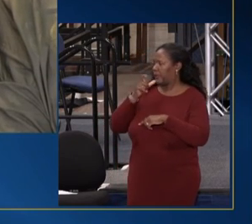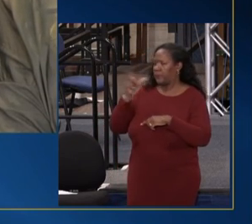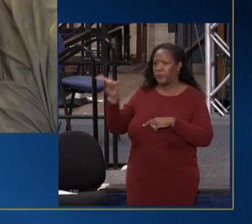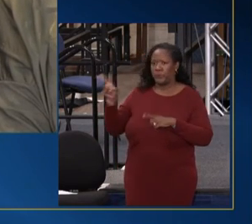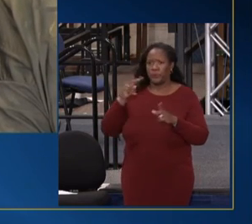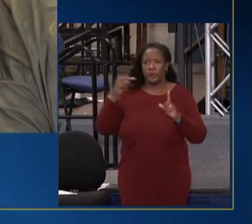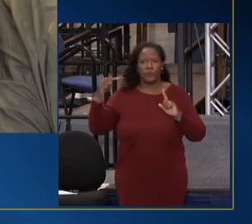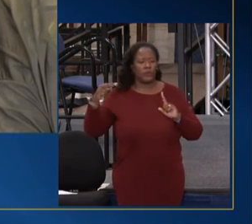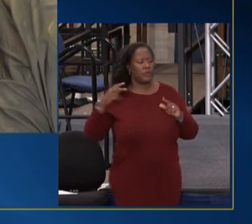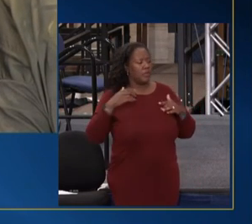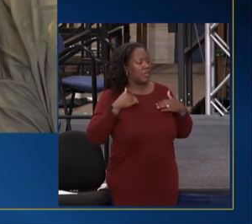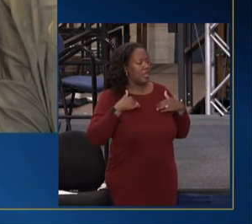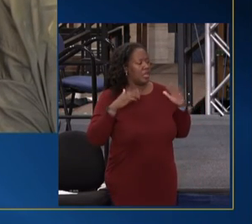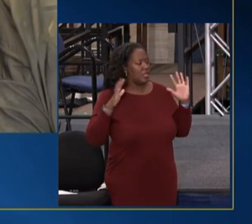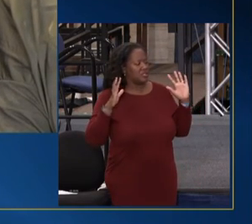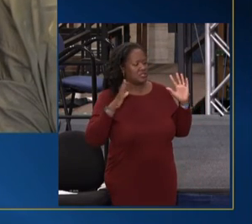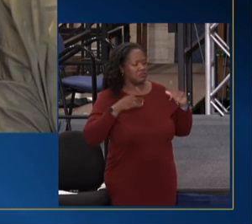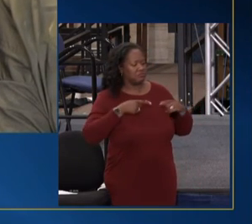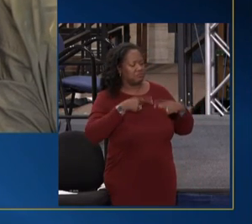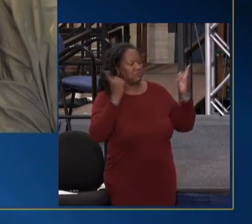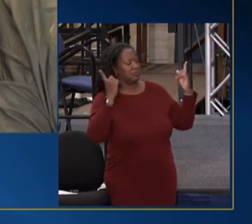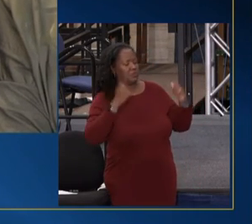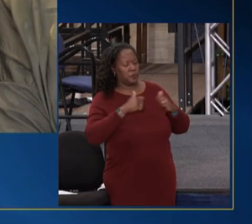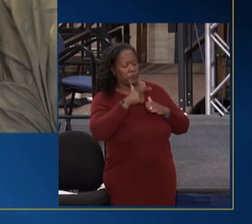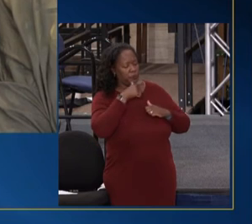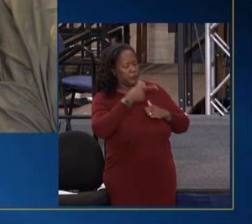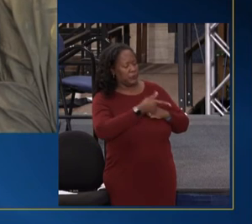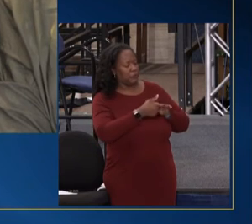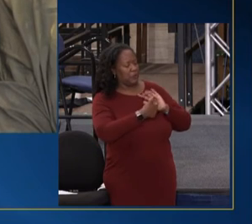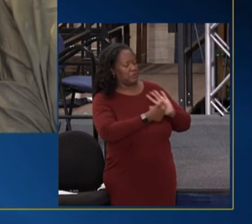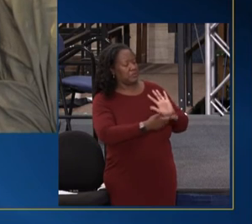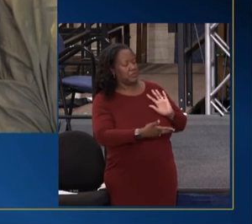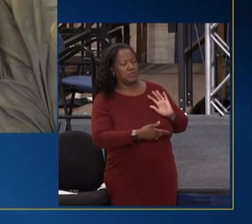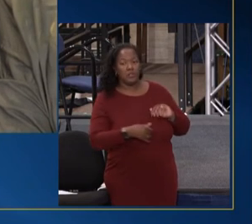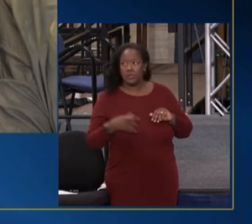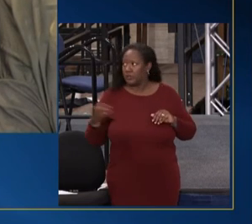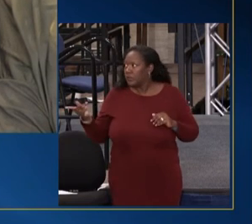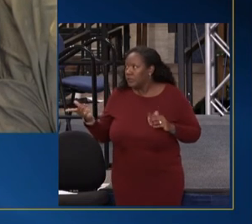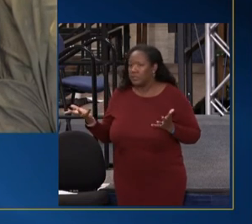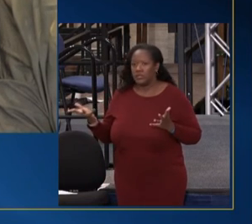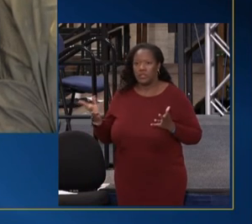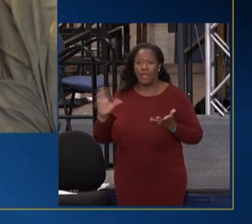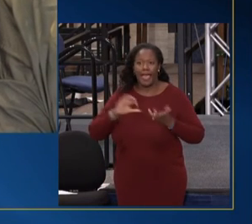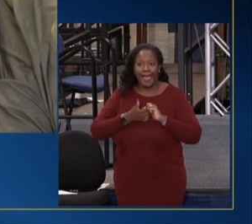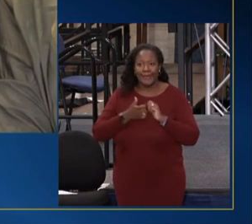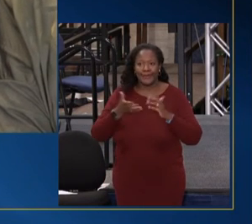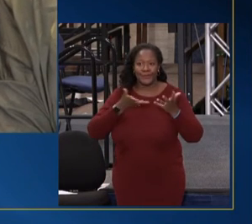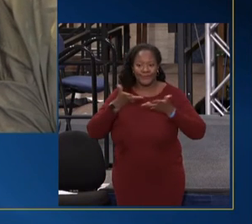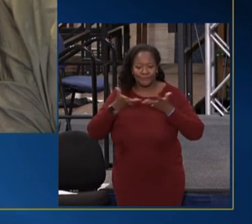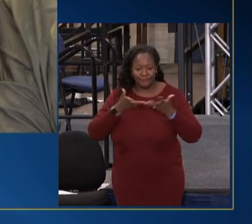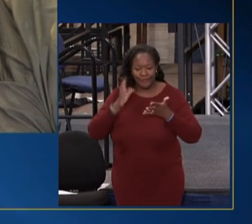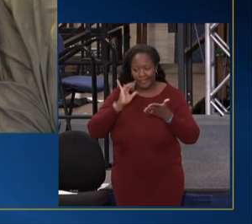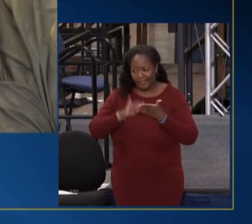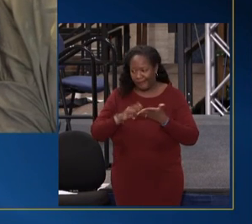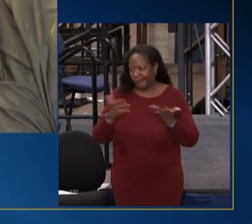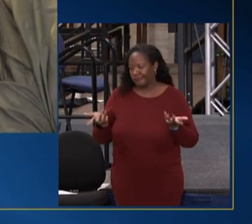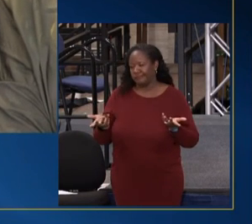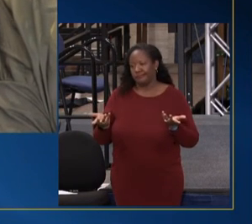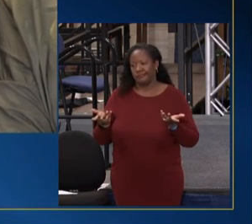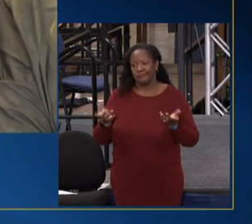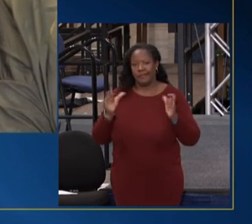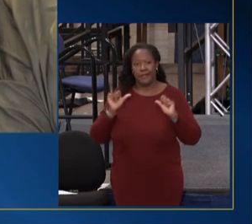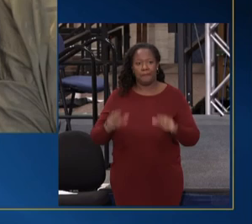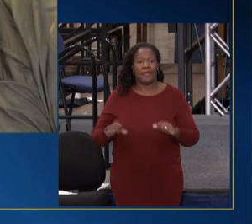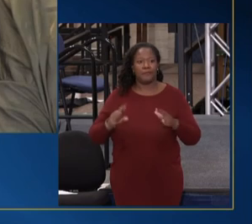is opposed to who they are as the person? So how do we start navigating those spaces and being able to